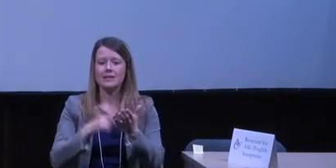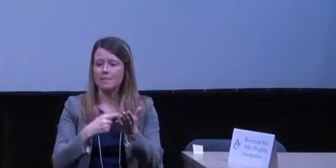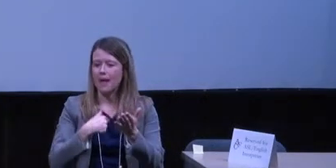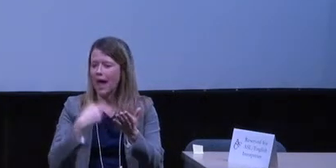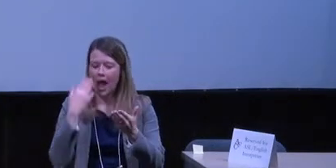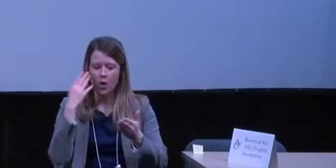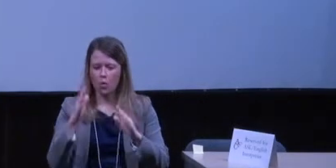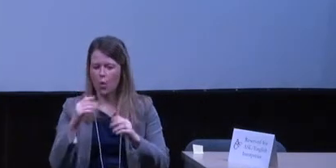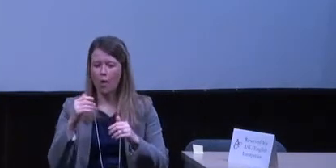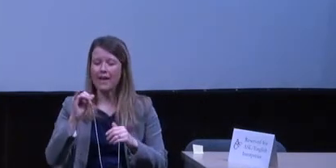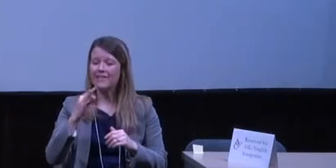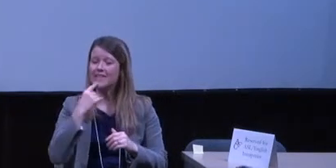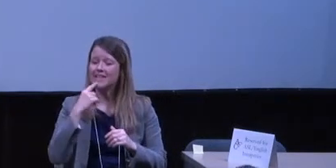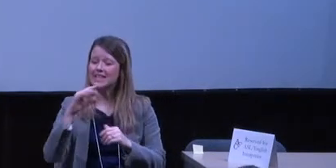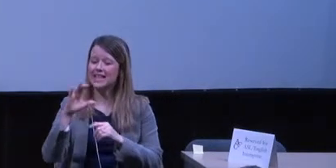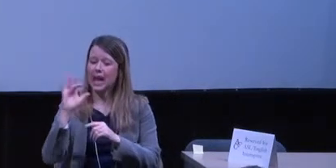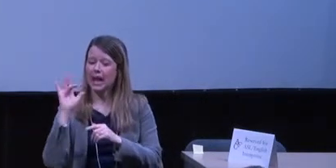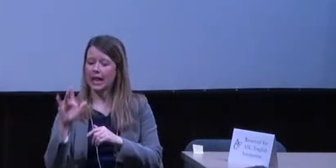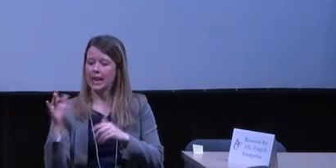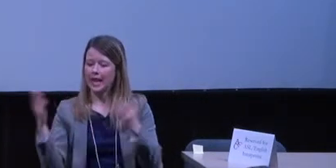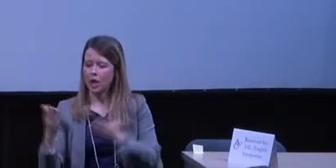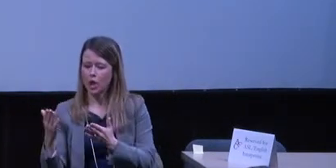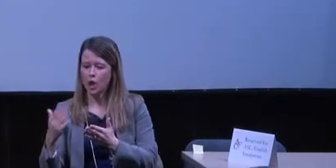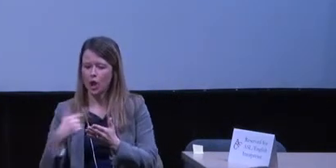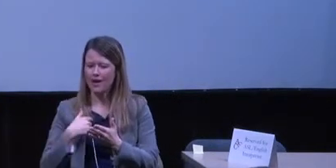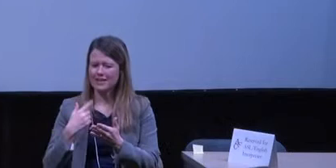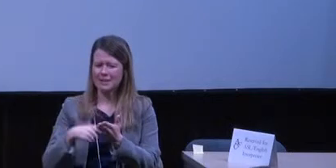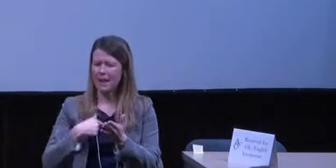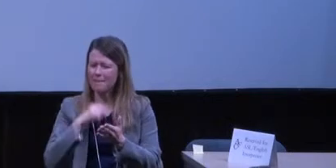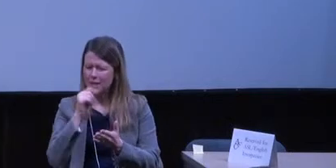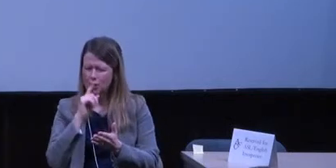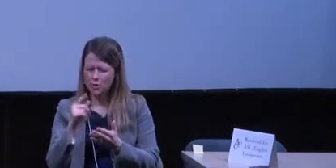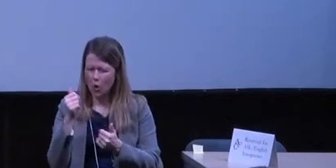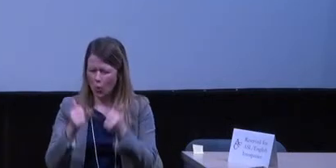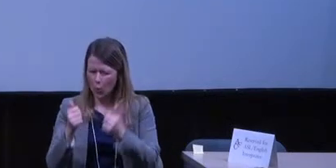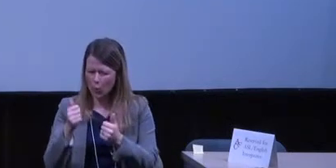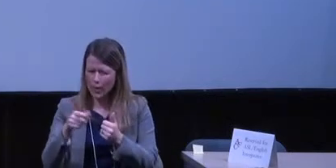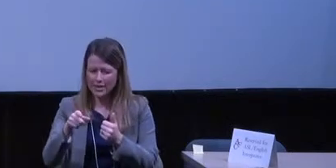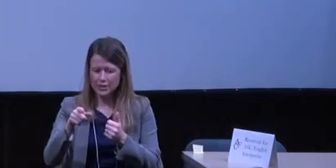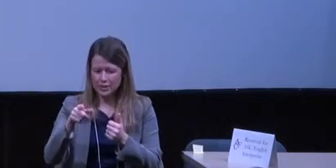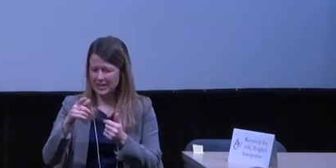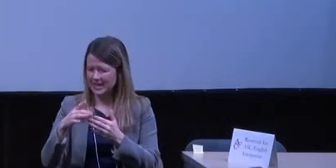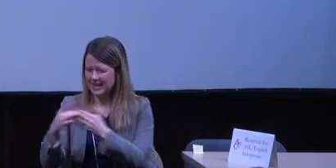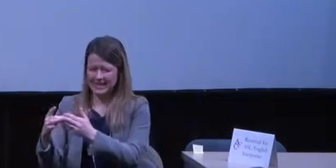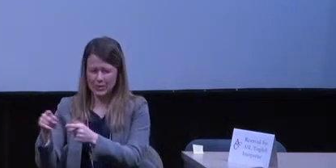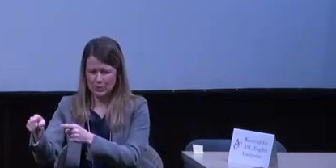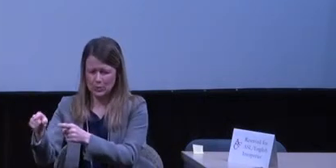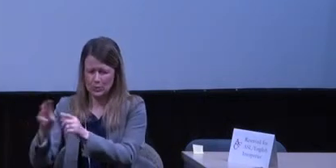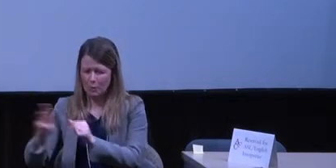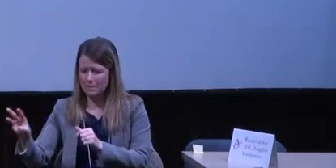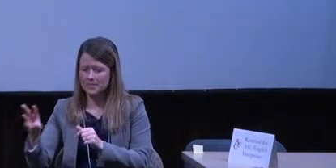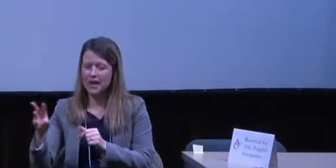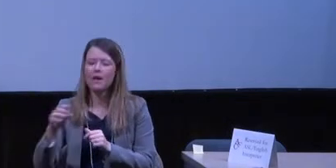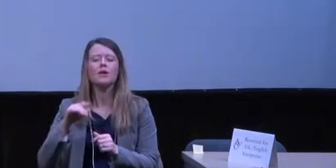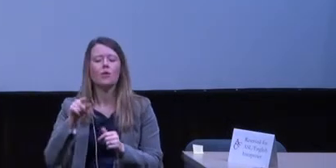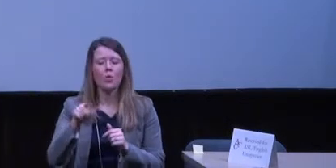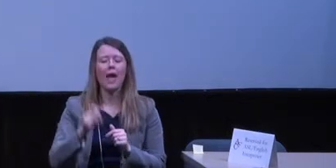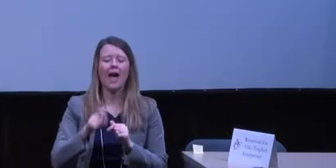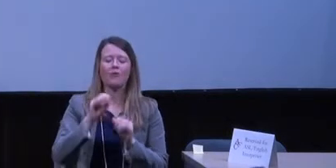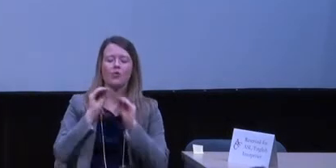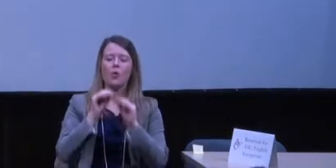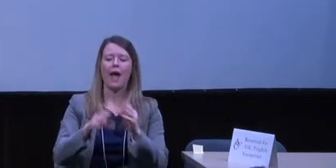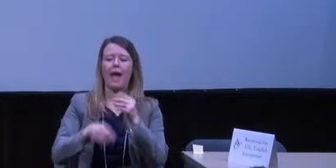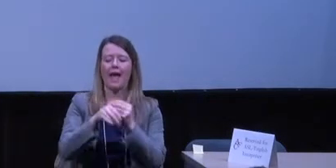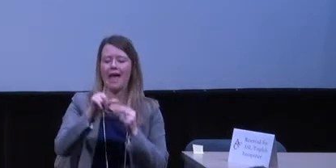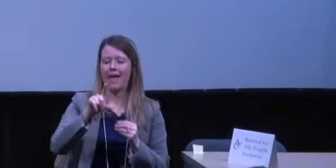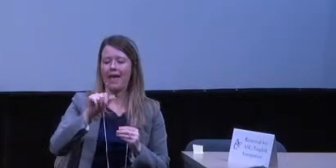to bring me to the content that I need. So it's really important that you utilize that hyperlink feature and label, this